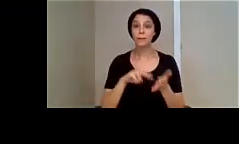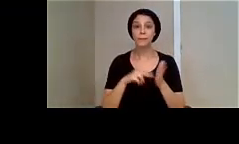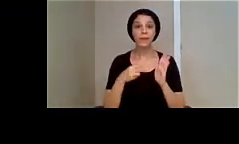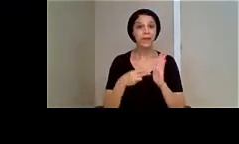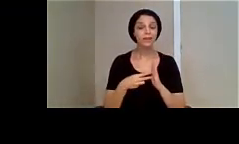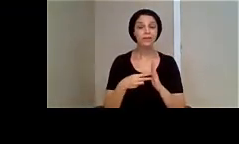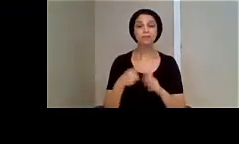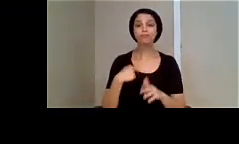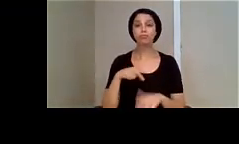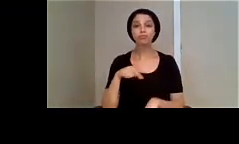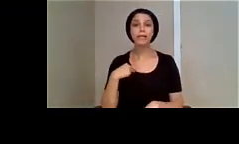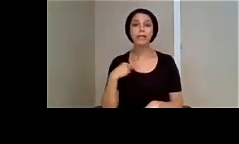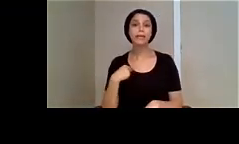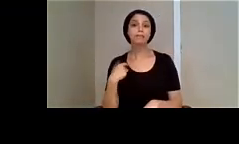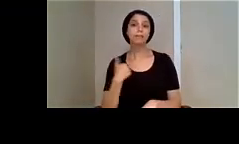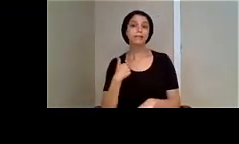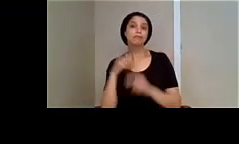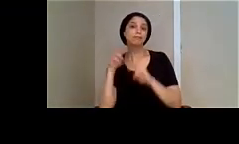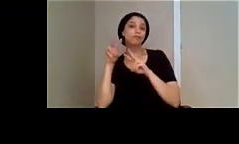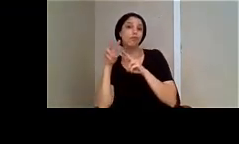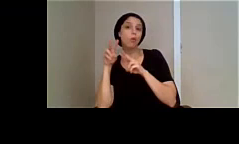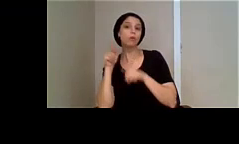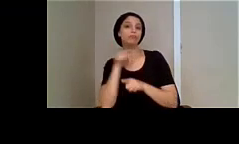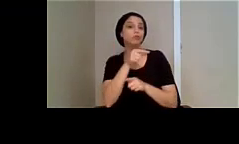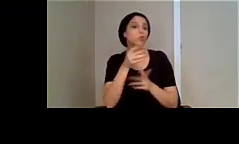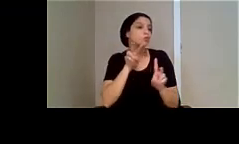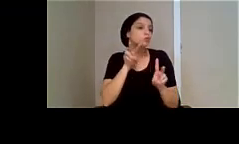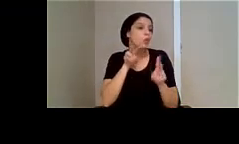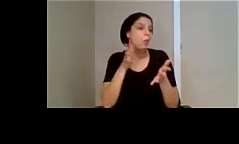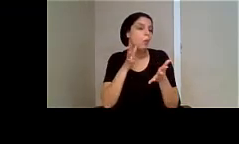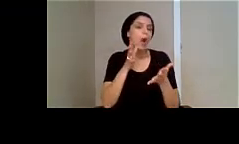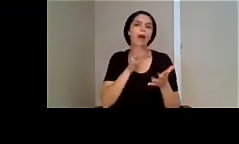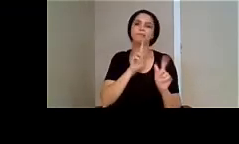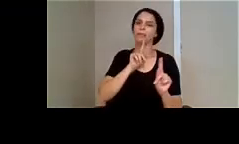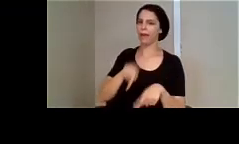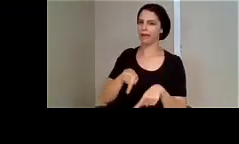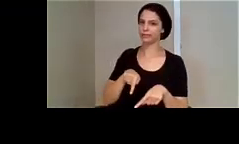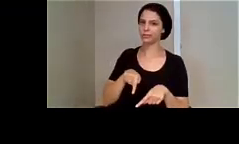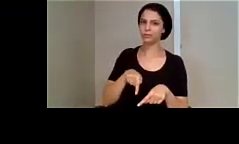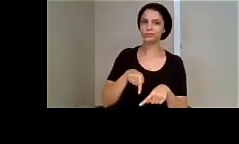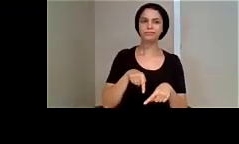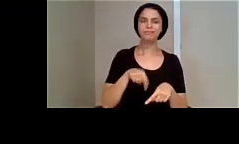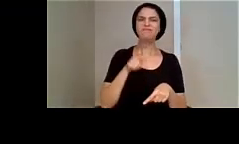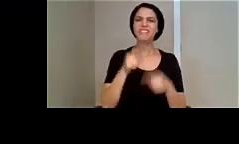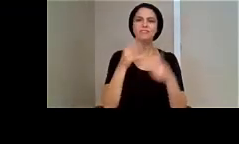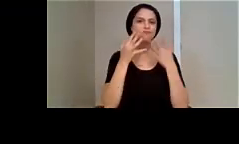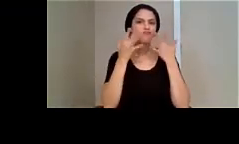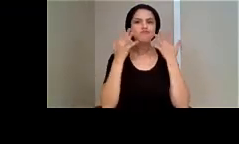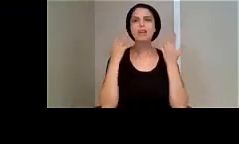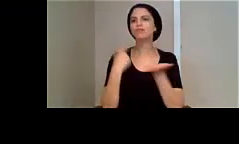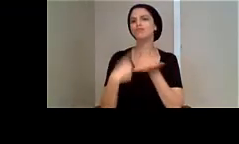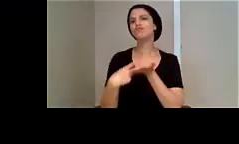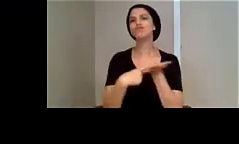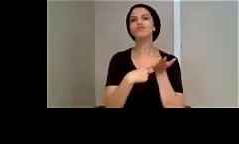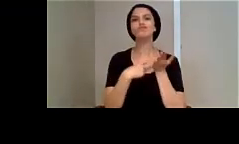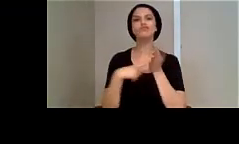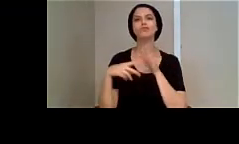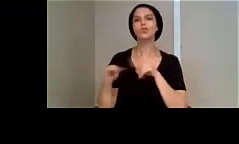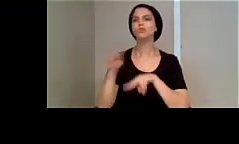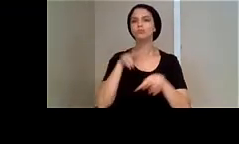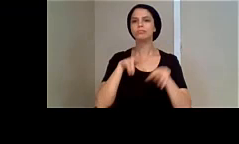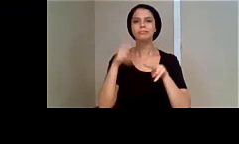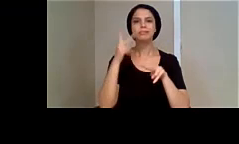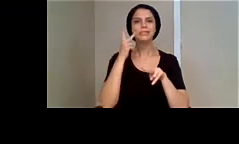looking forward to. Nice thing about the discussion questions is it's a threaded discussion, meaning you'll be able to see each other's